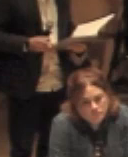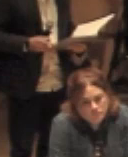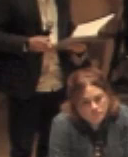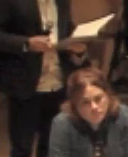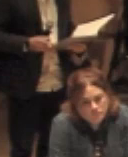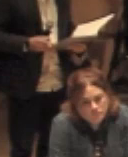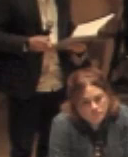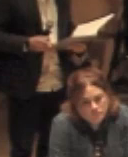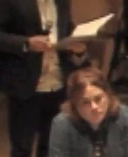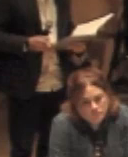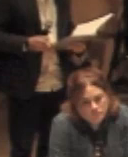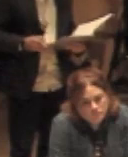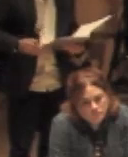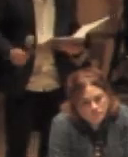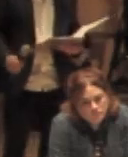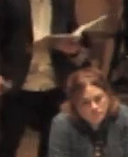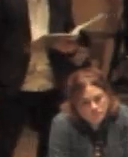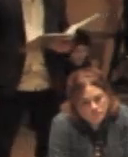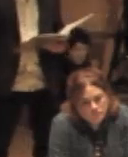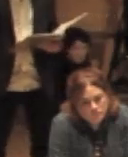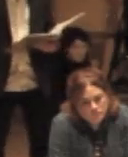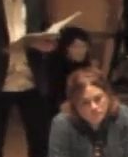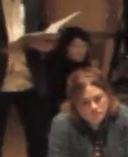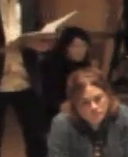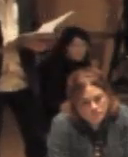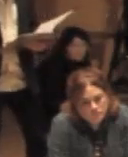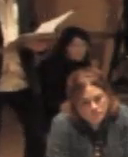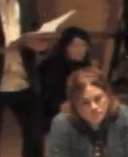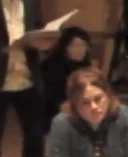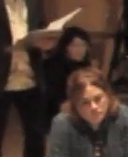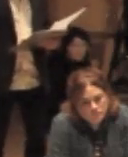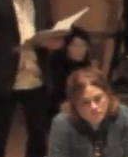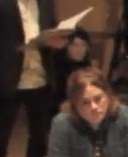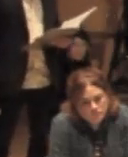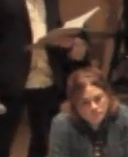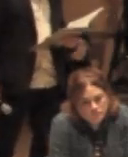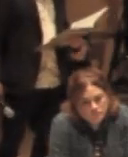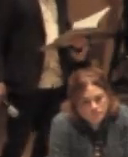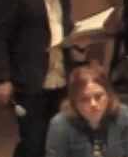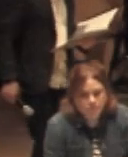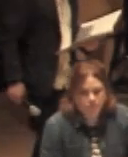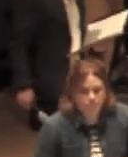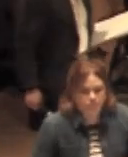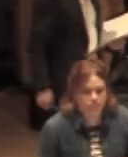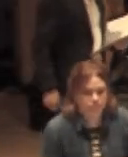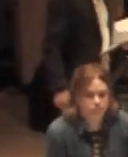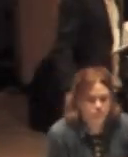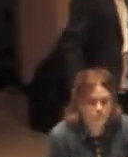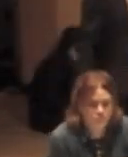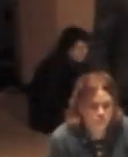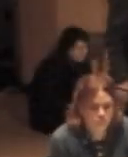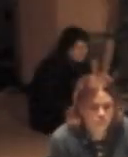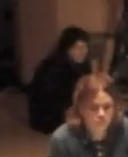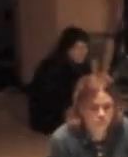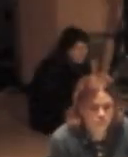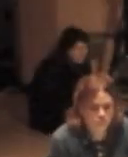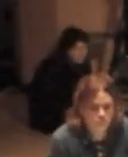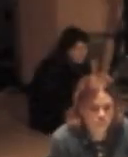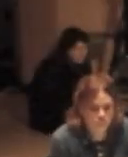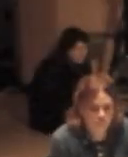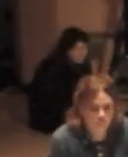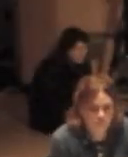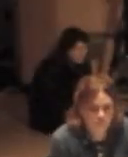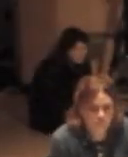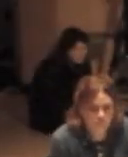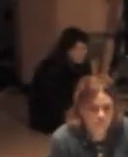and then he turns here I can take that the brother hands the bowl and sponge to the nurse who takes them the youngest daughter